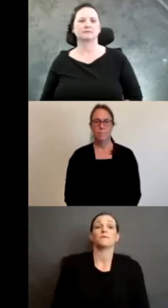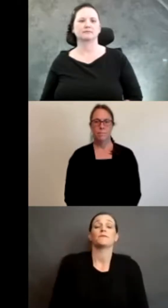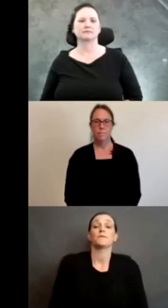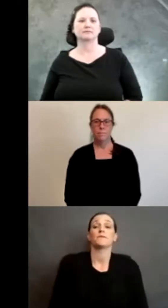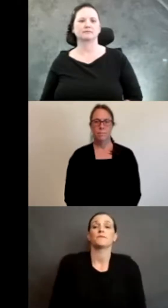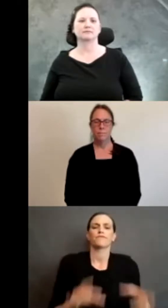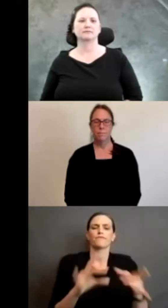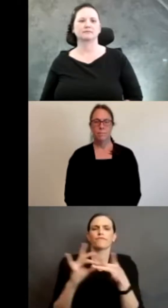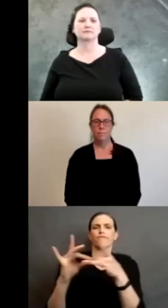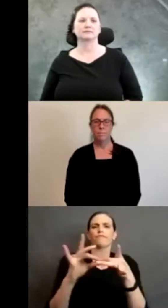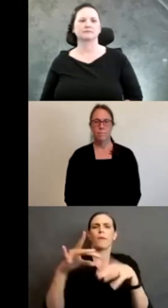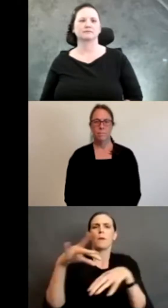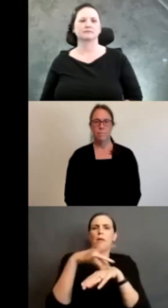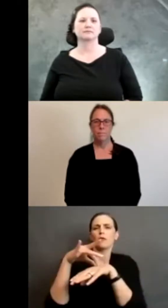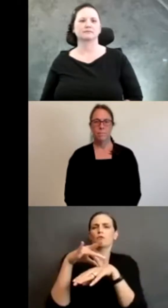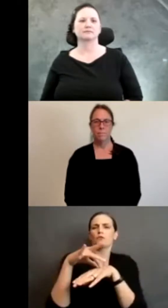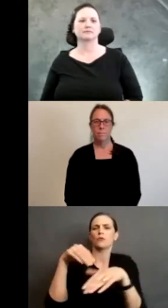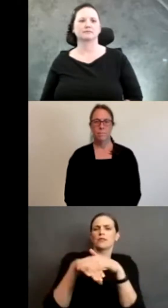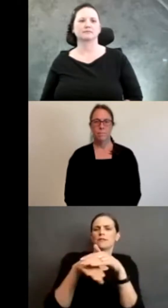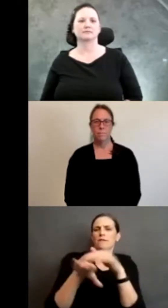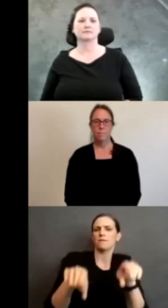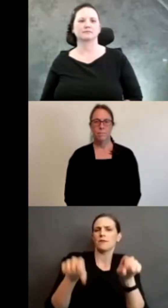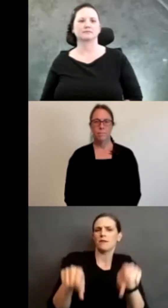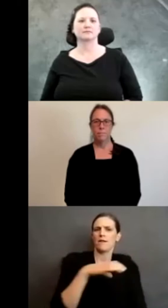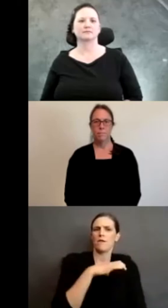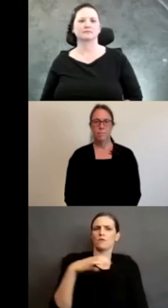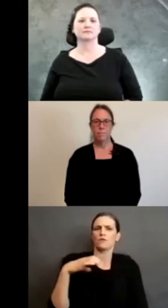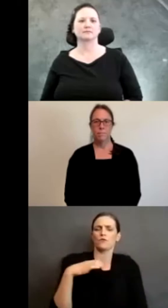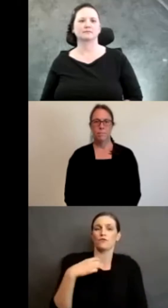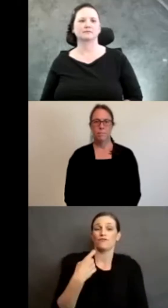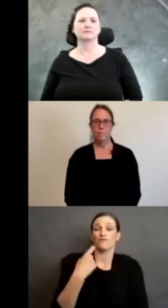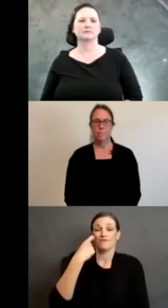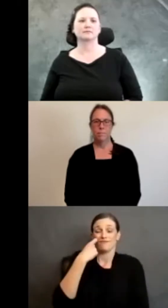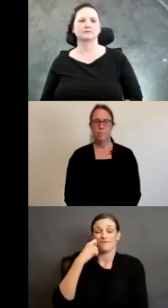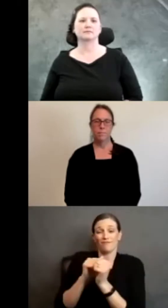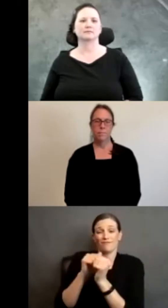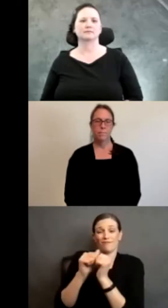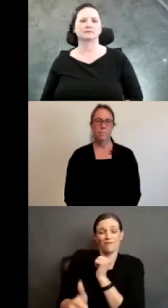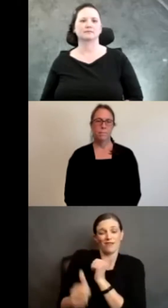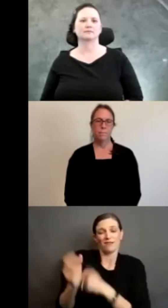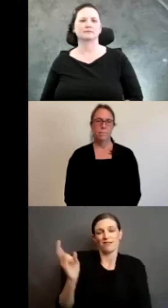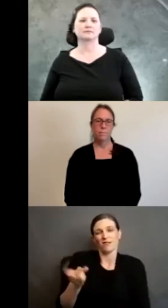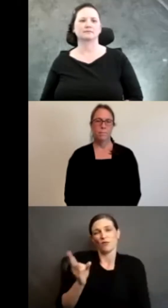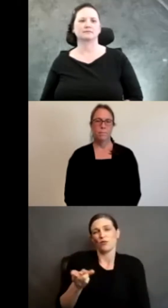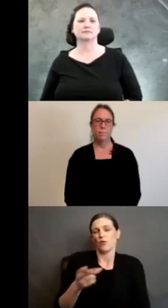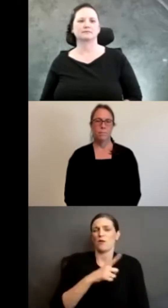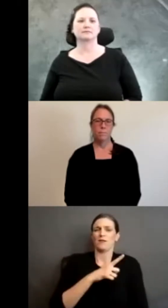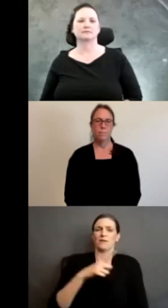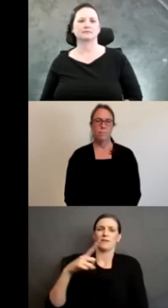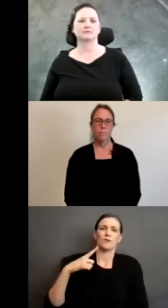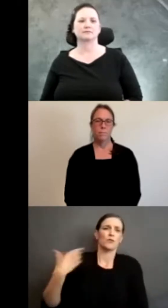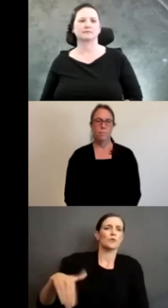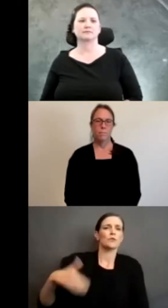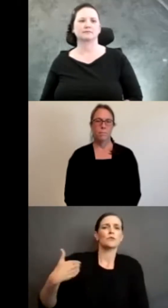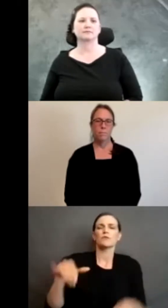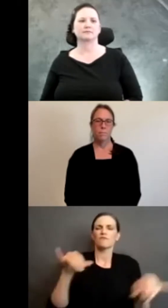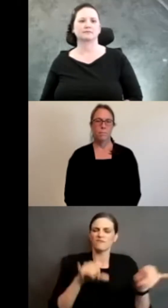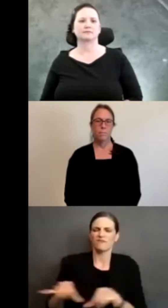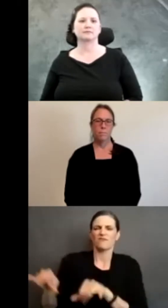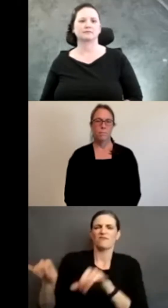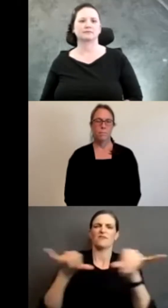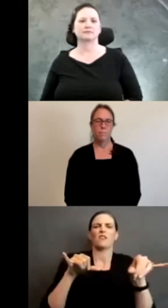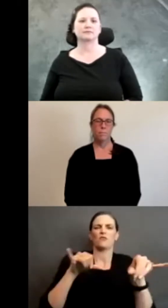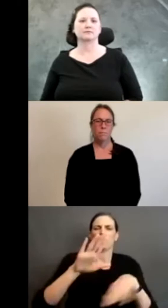The Interplanetary Accessibility Council has just passed historic legislation for standards on all